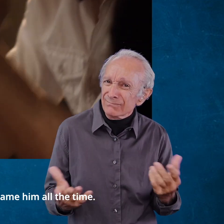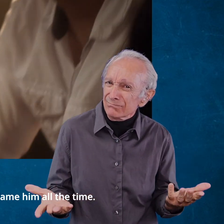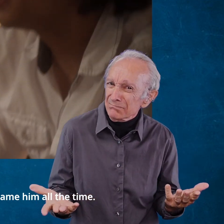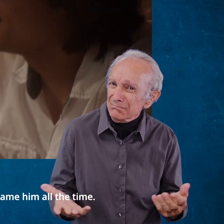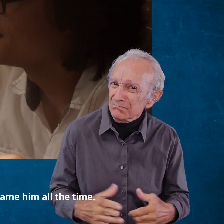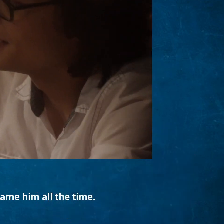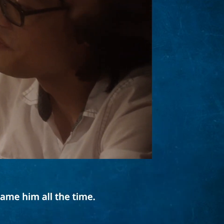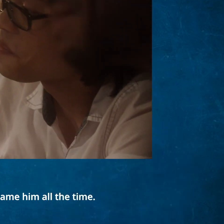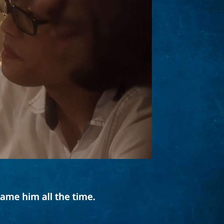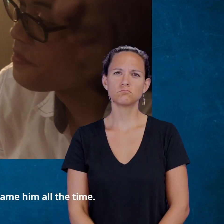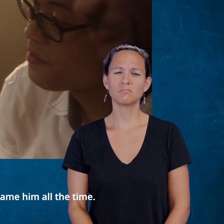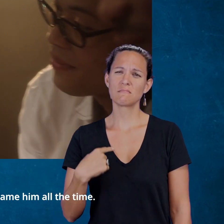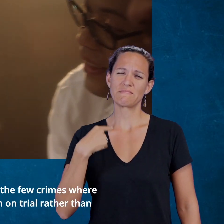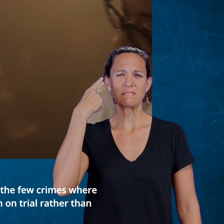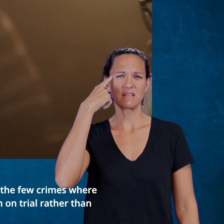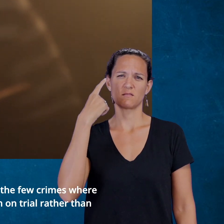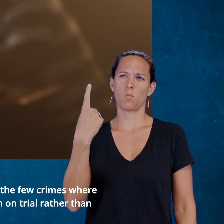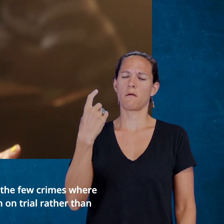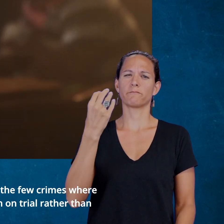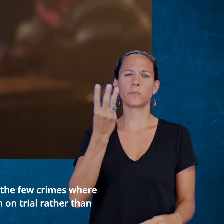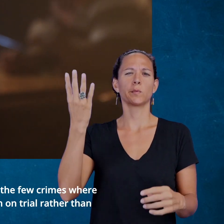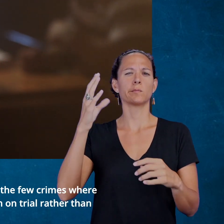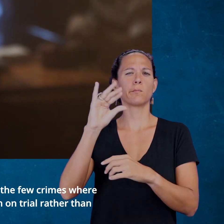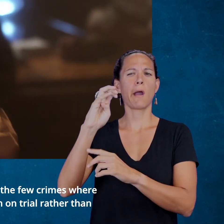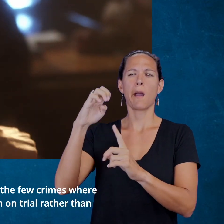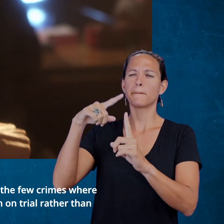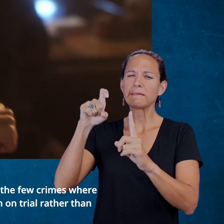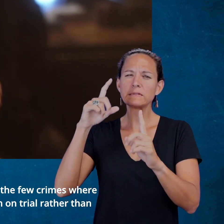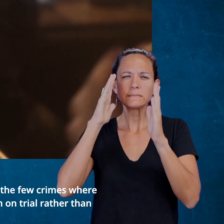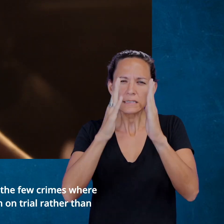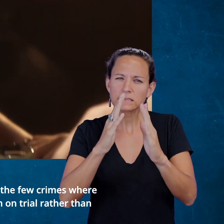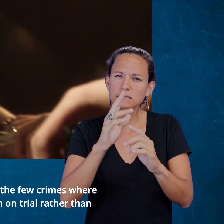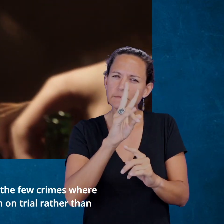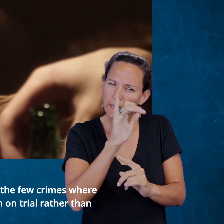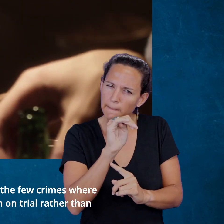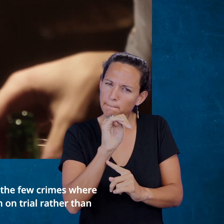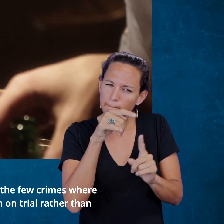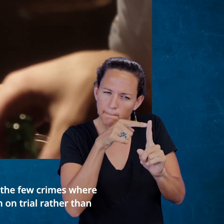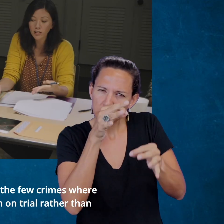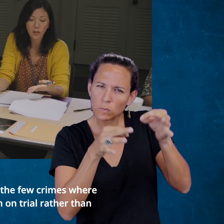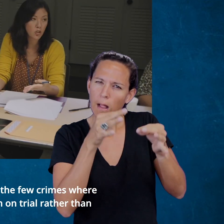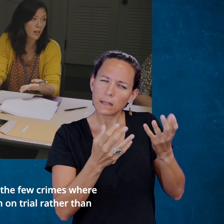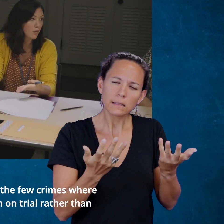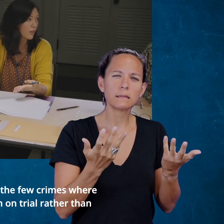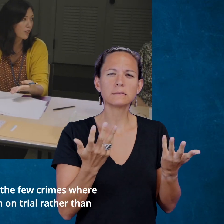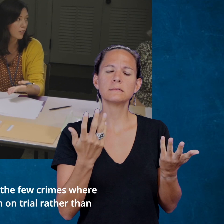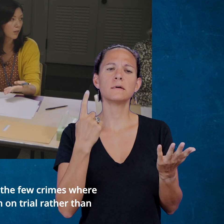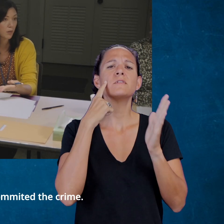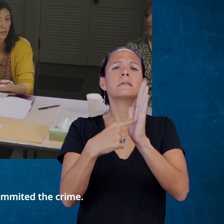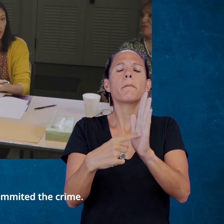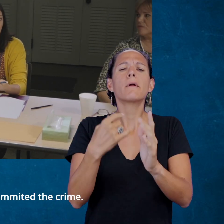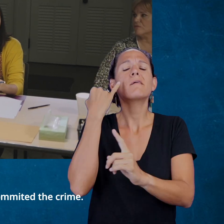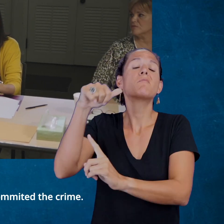cannot just go blame him all the time. I think this is one of the few crimes where we look at the victim on trial rather